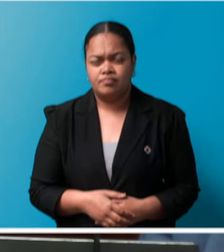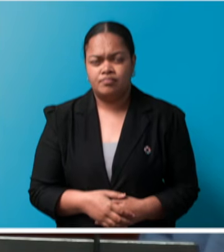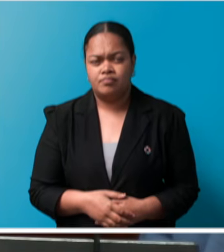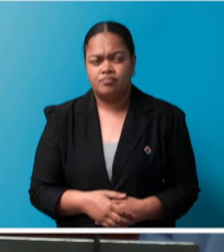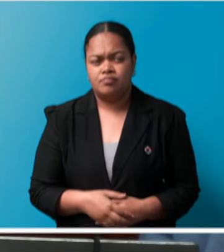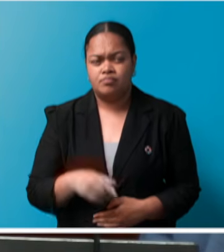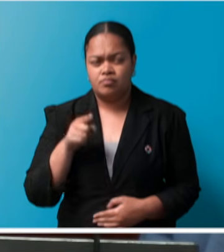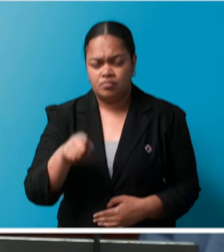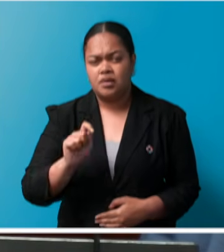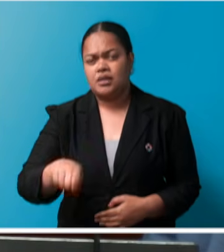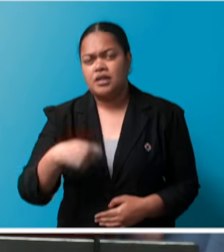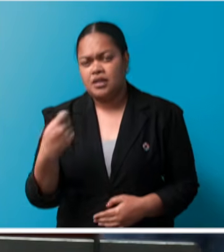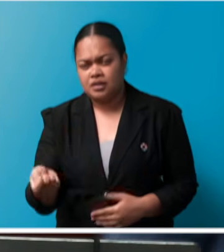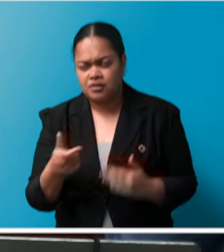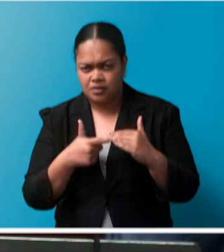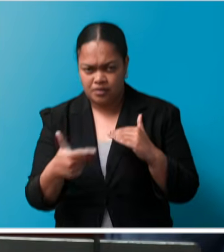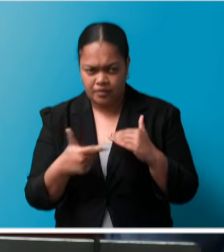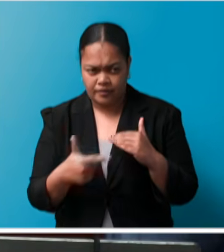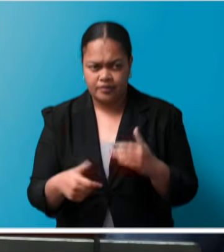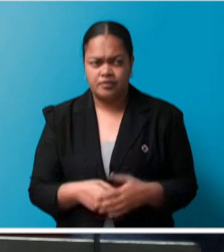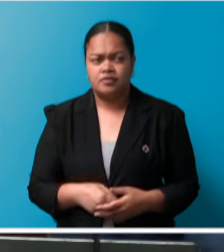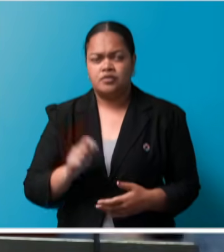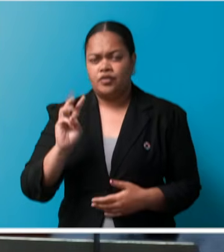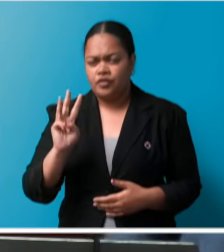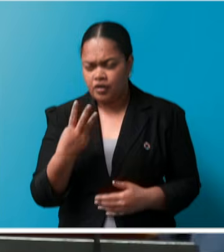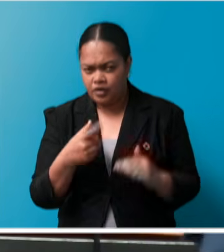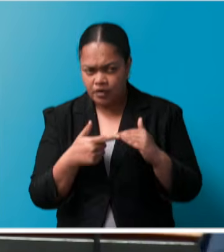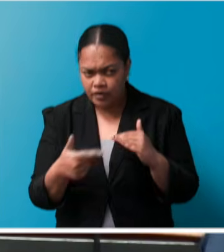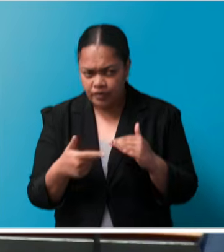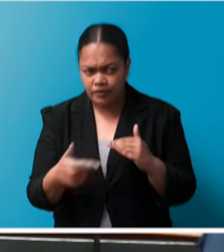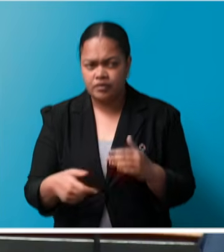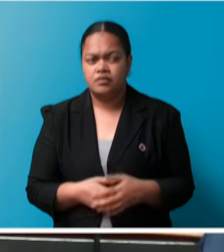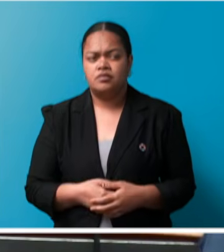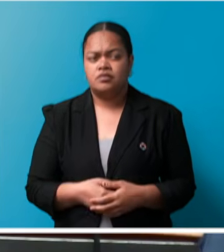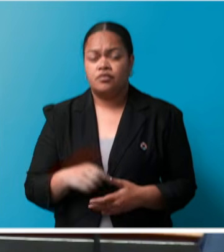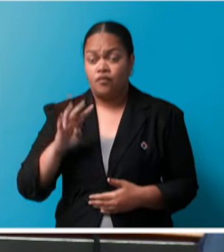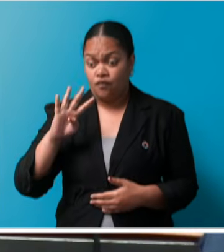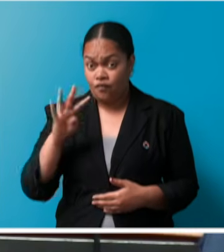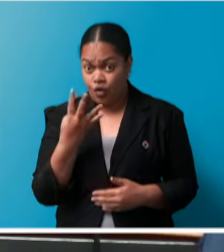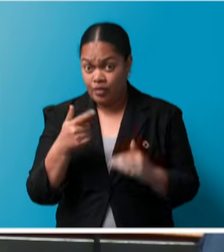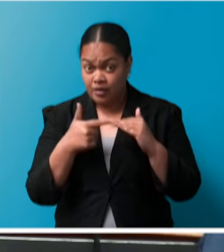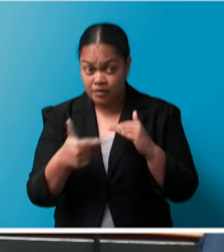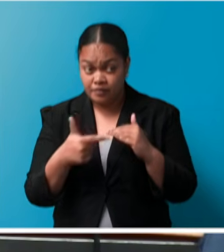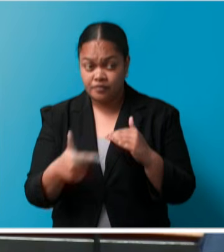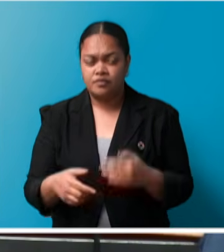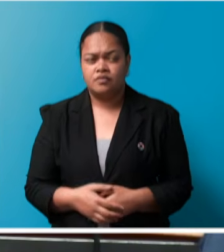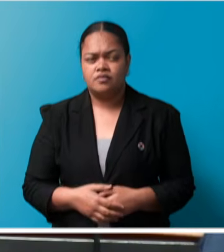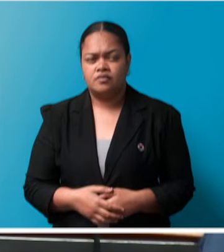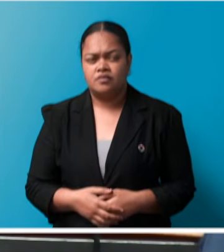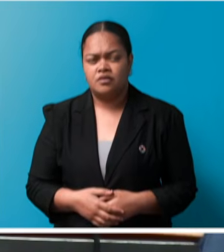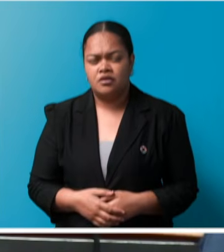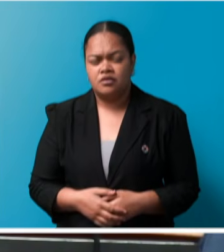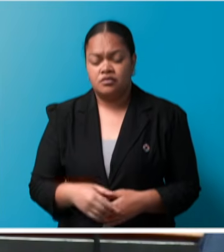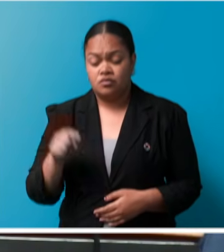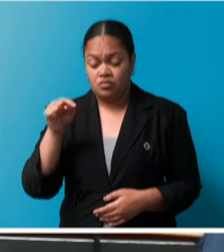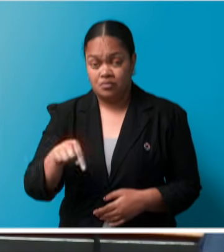it comes to the next level and third level. And we have come to the fourth level. We are giving a dosage to this